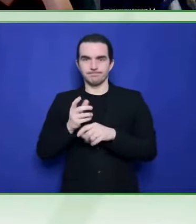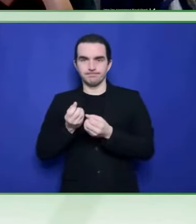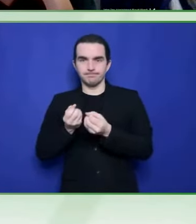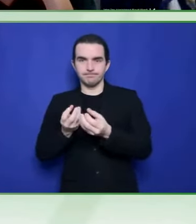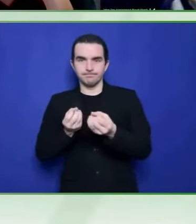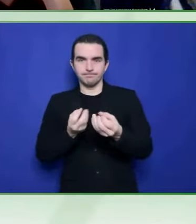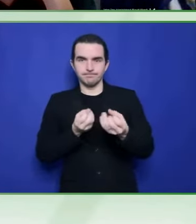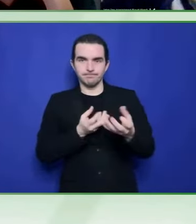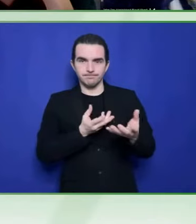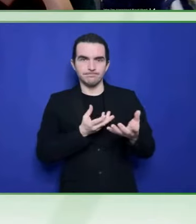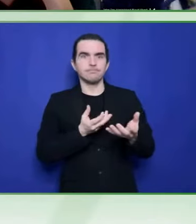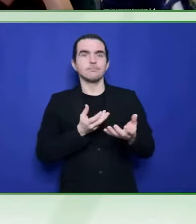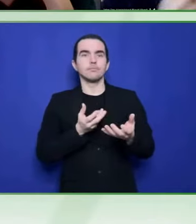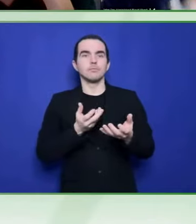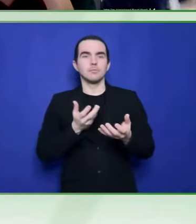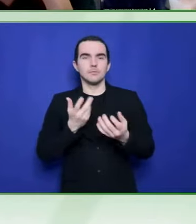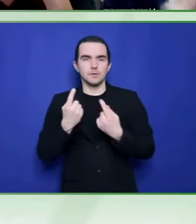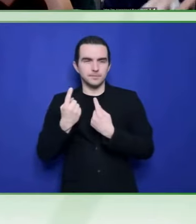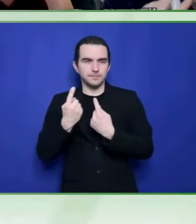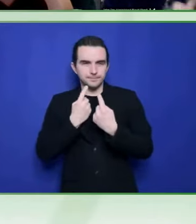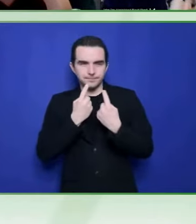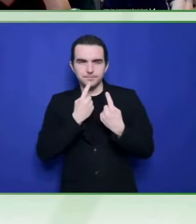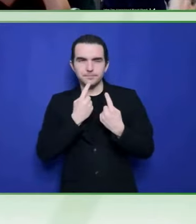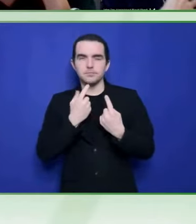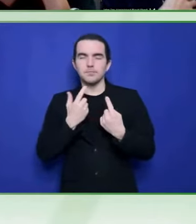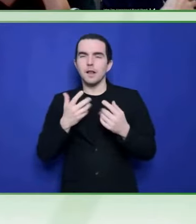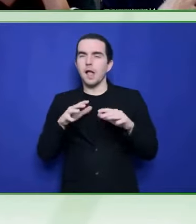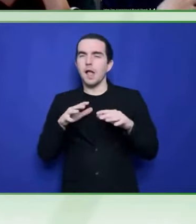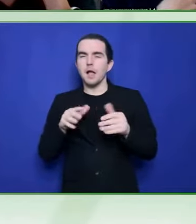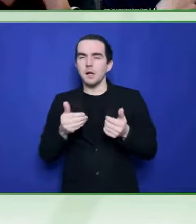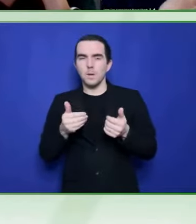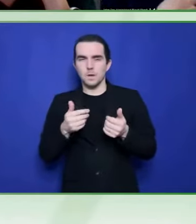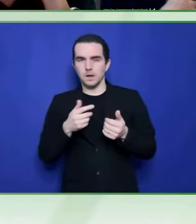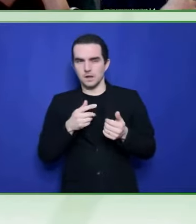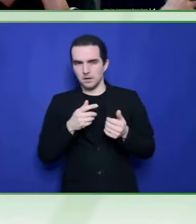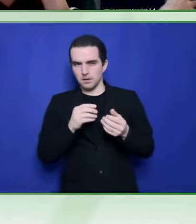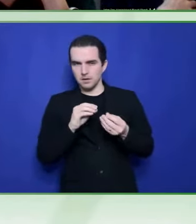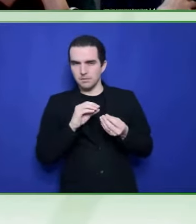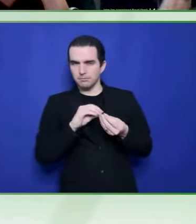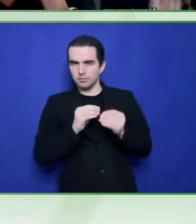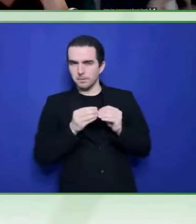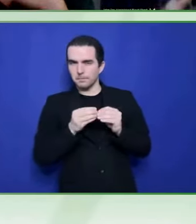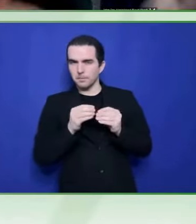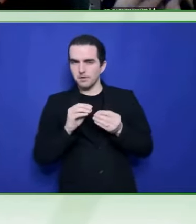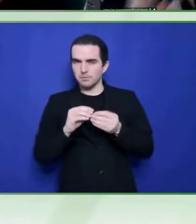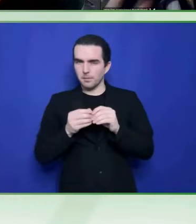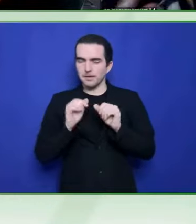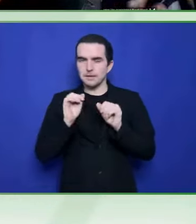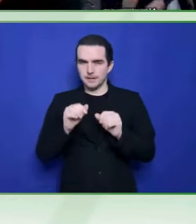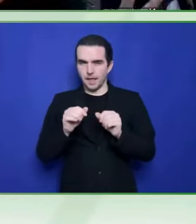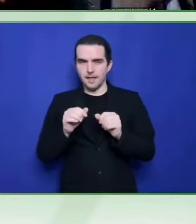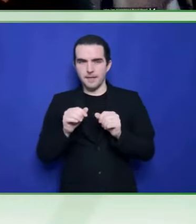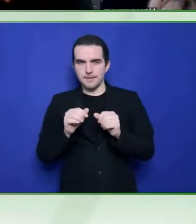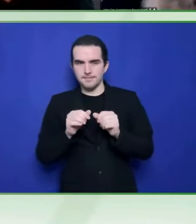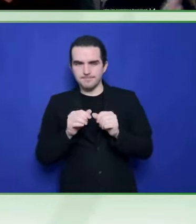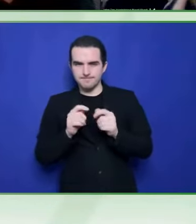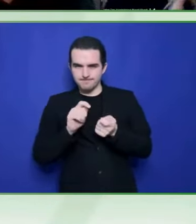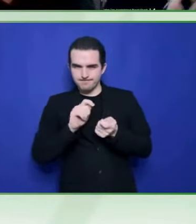Also, as a being Istanbul Airport, we think